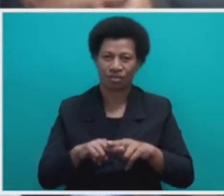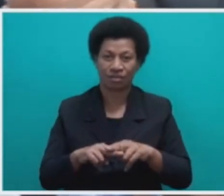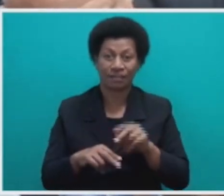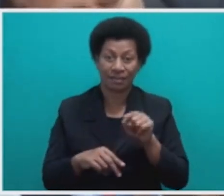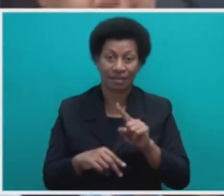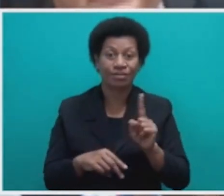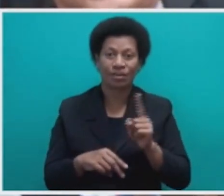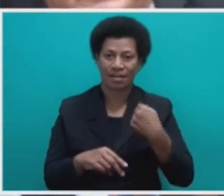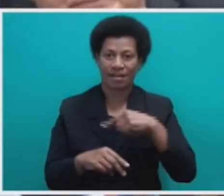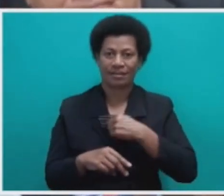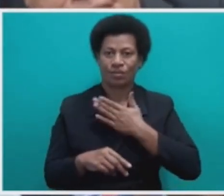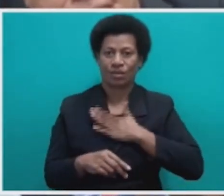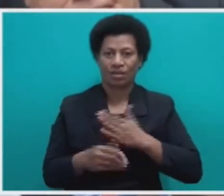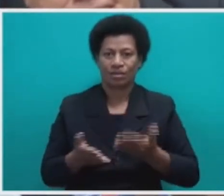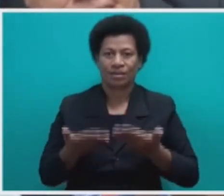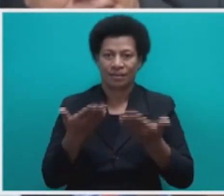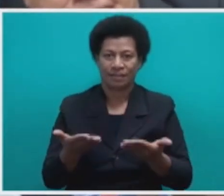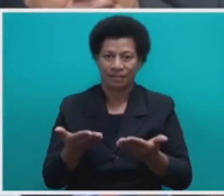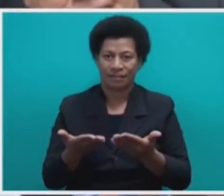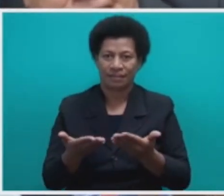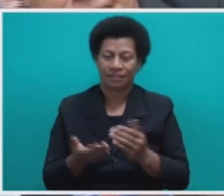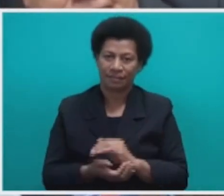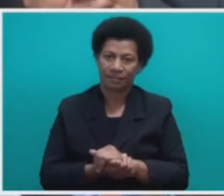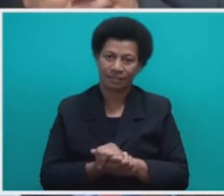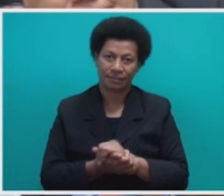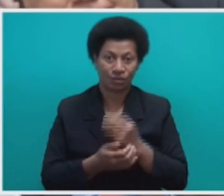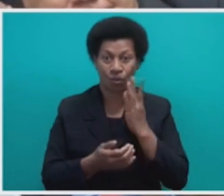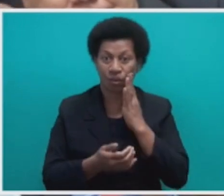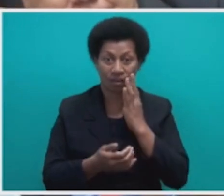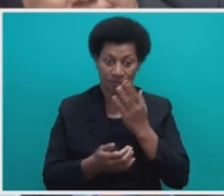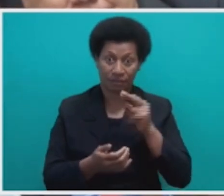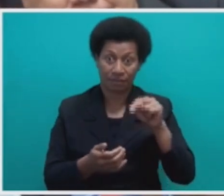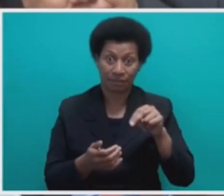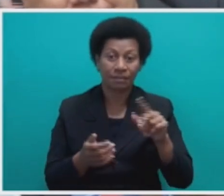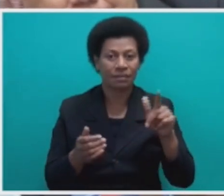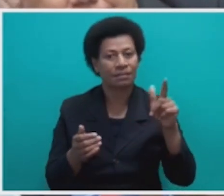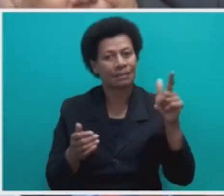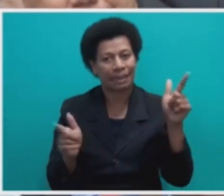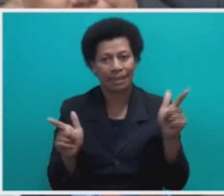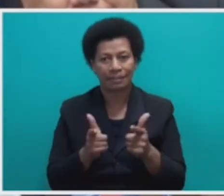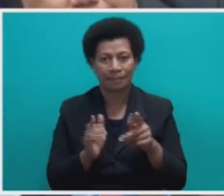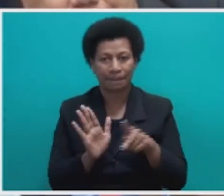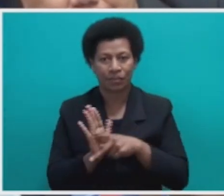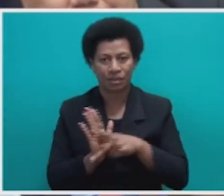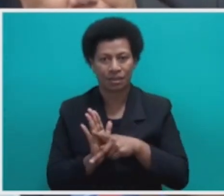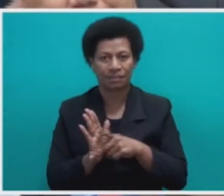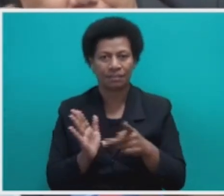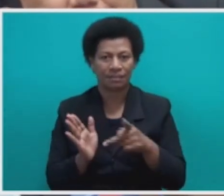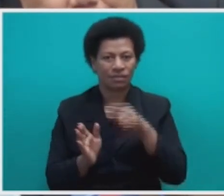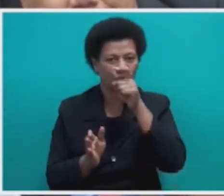producers as a result of what we did, and it brought down the prices of chicken portions,